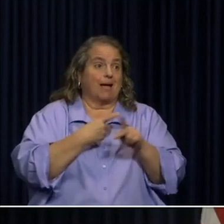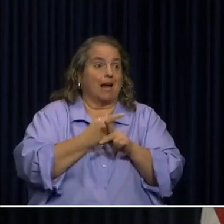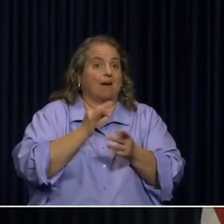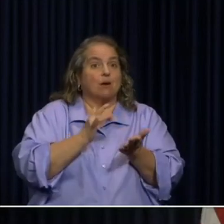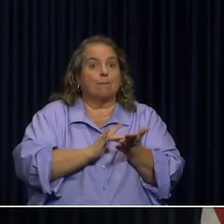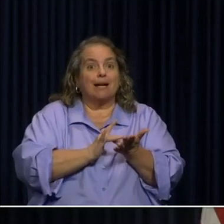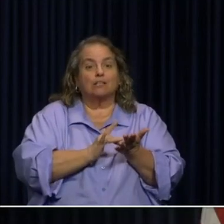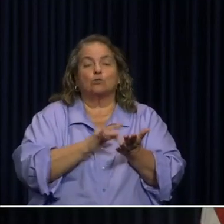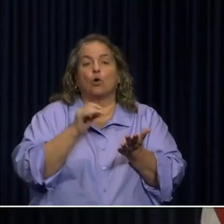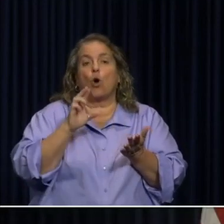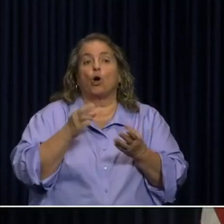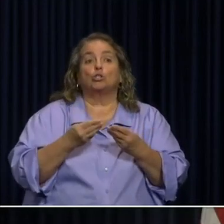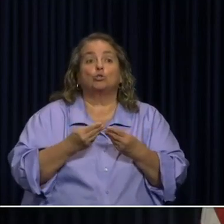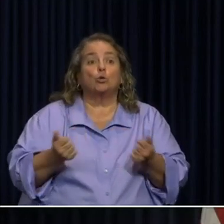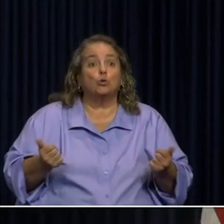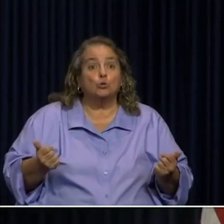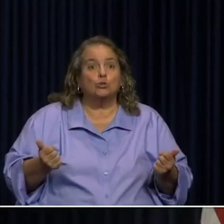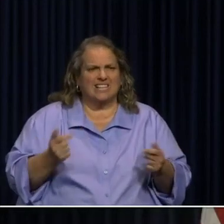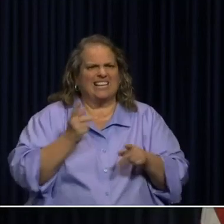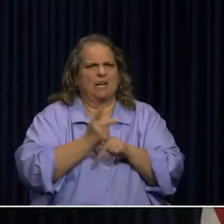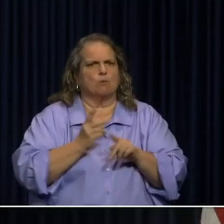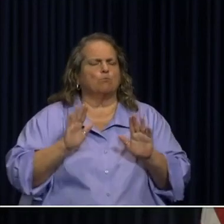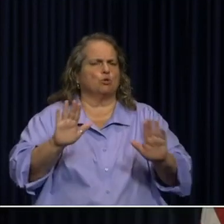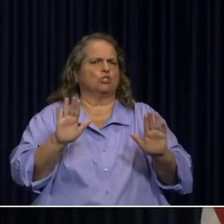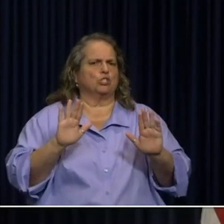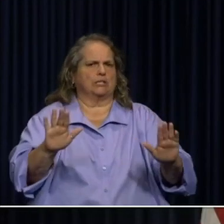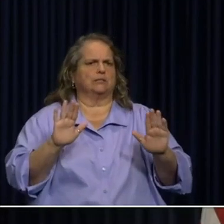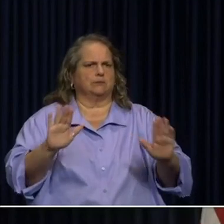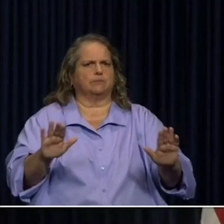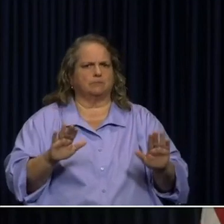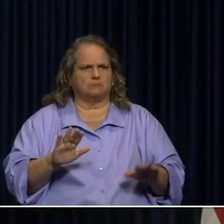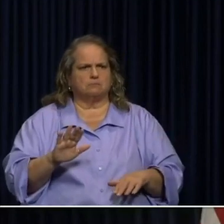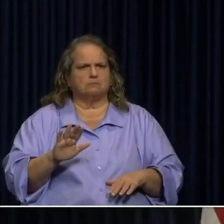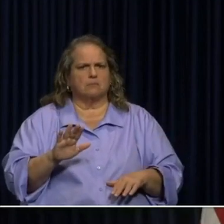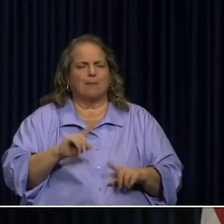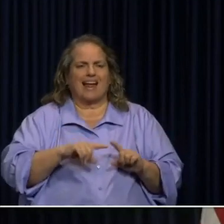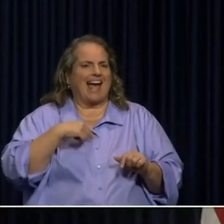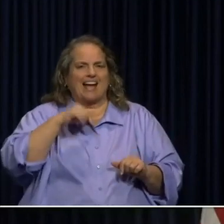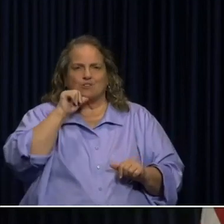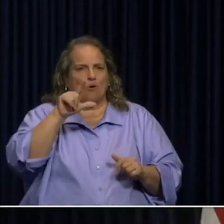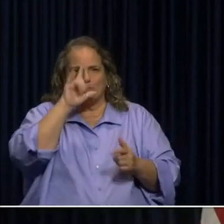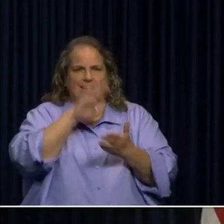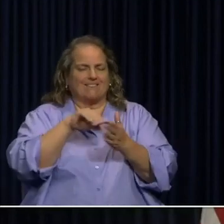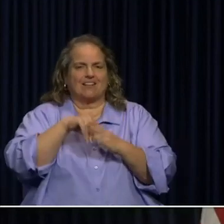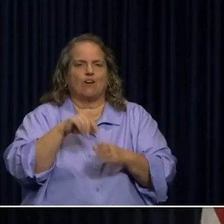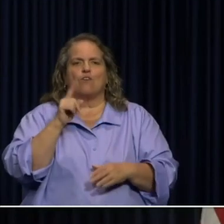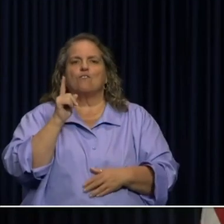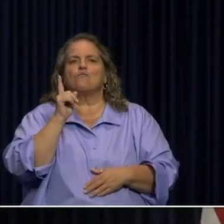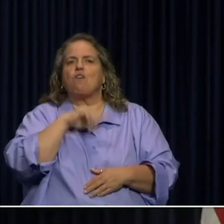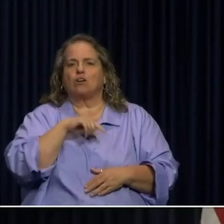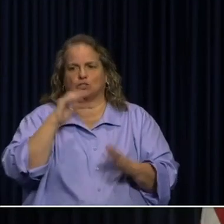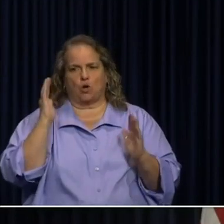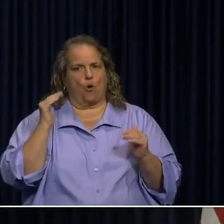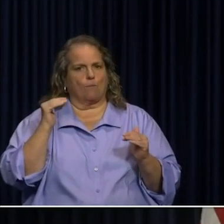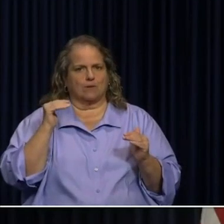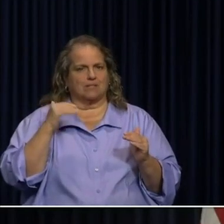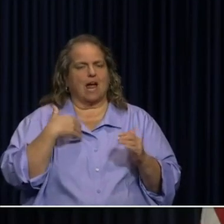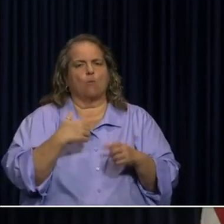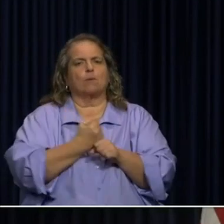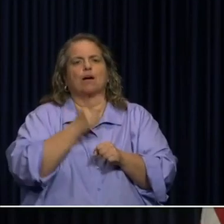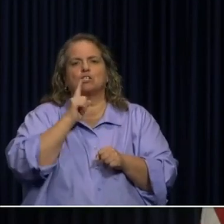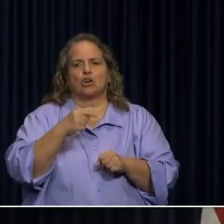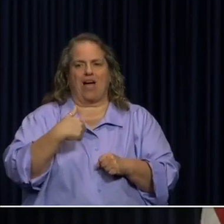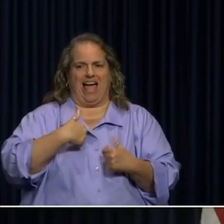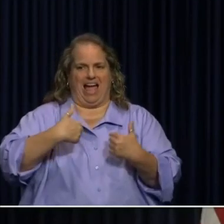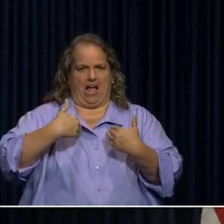or a solution, keep pushing. But I don't believe in false hope. And I want to make sure that I have